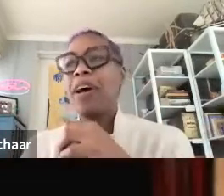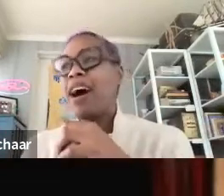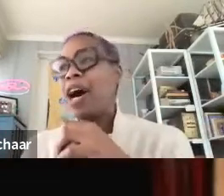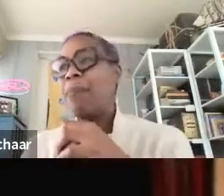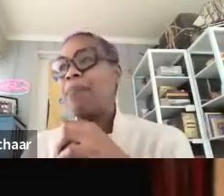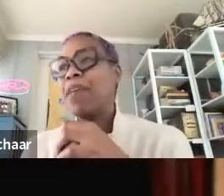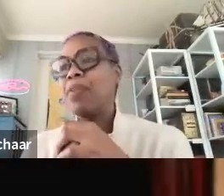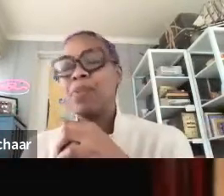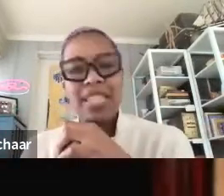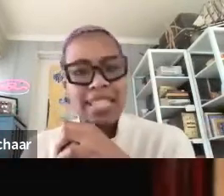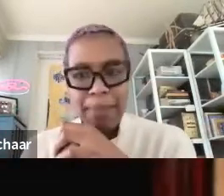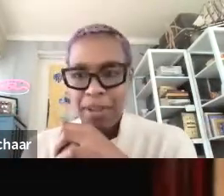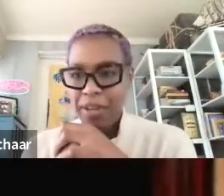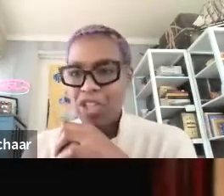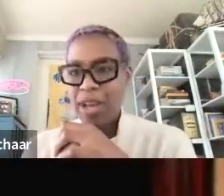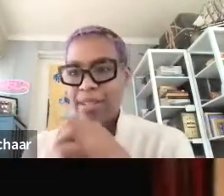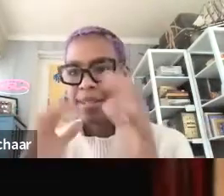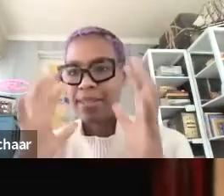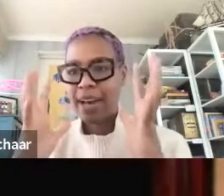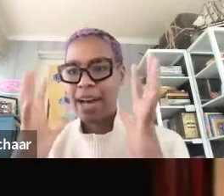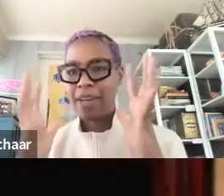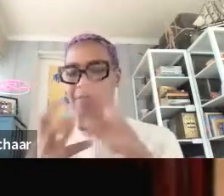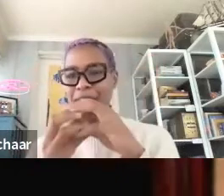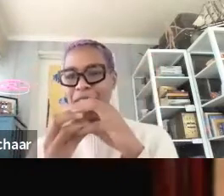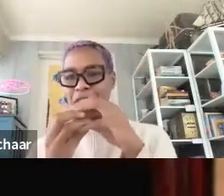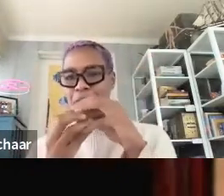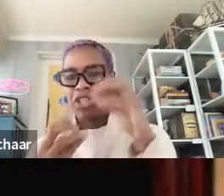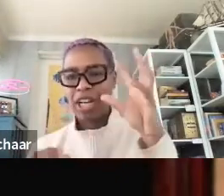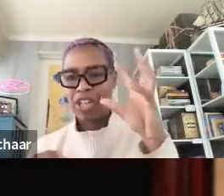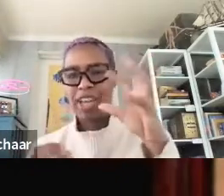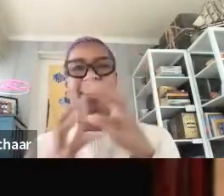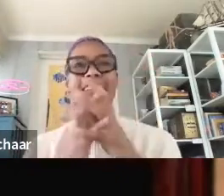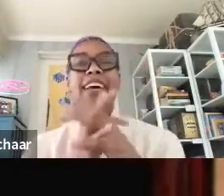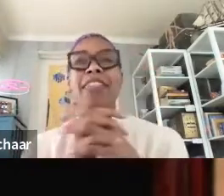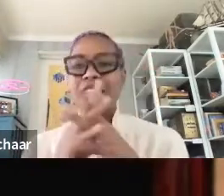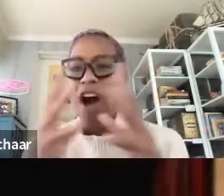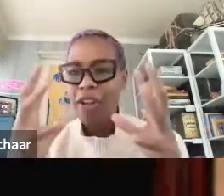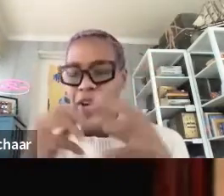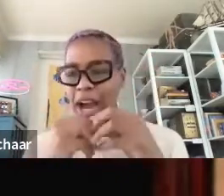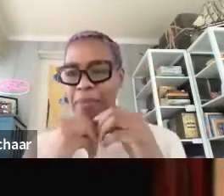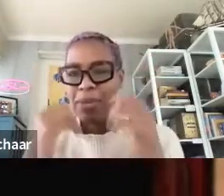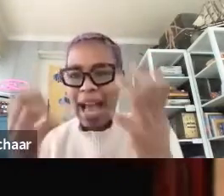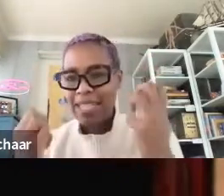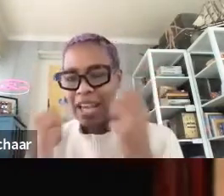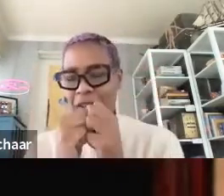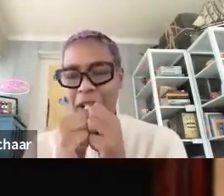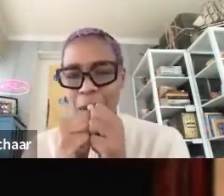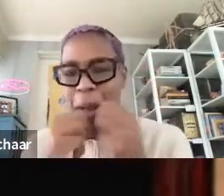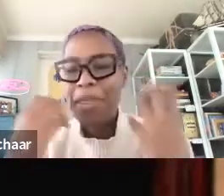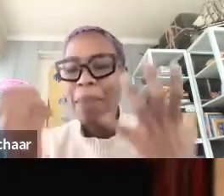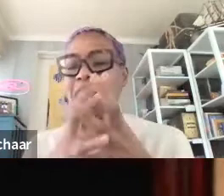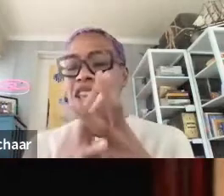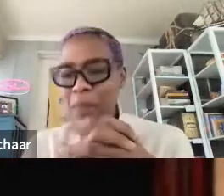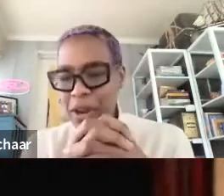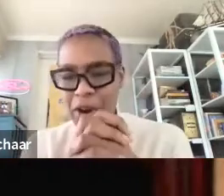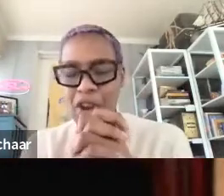Hope. It was this damsel in distress, this, this projection of this hologram that was asking for help.